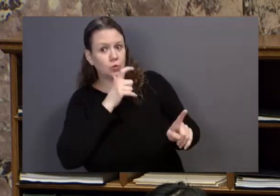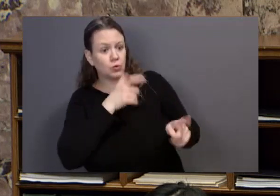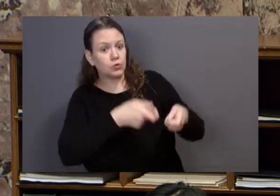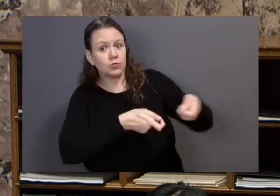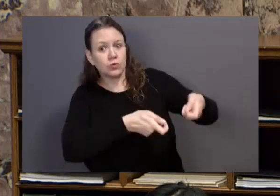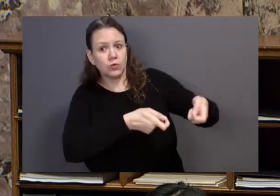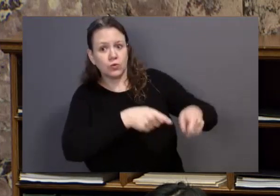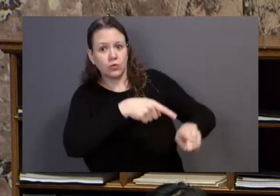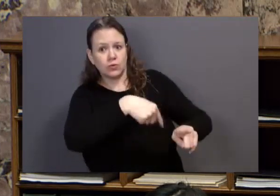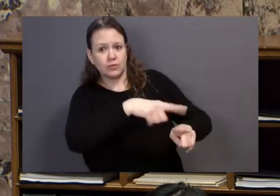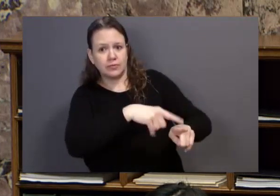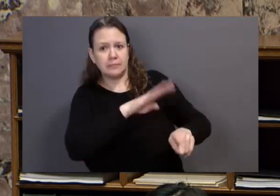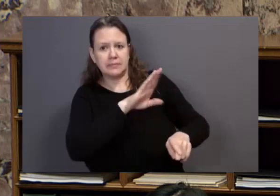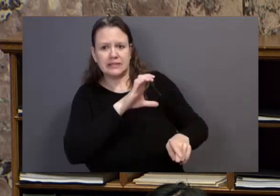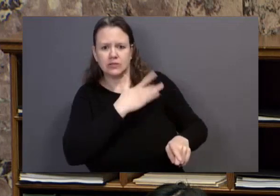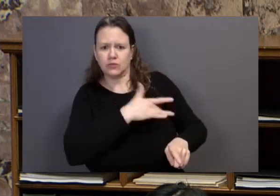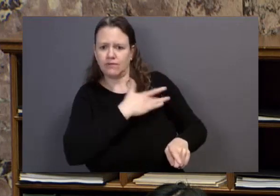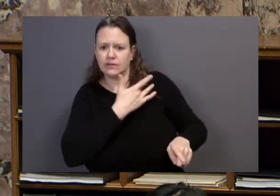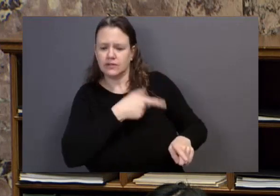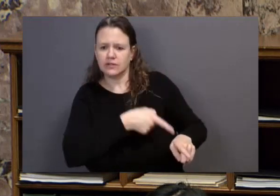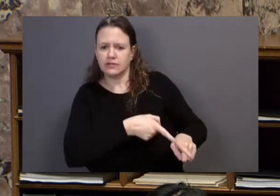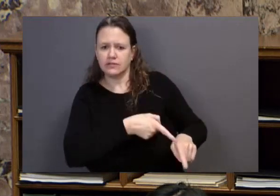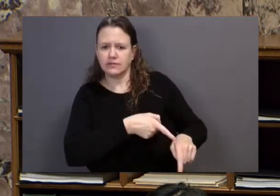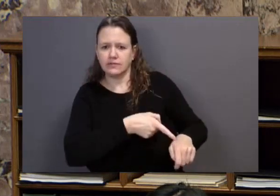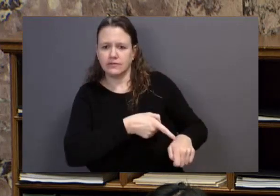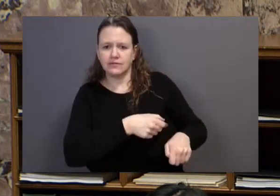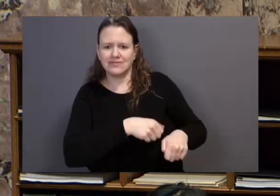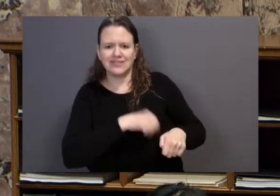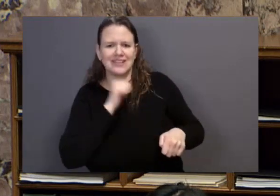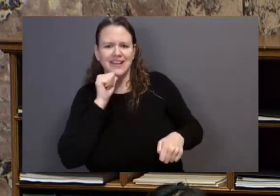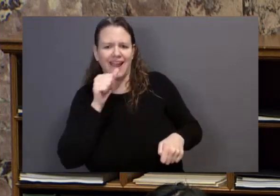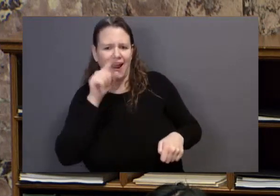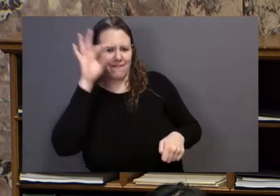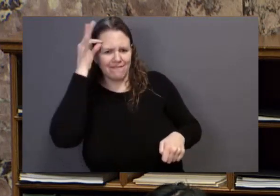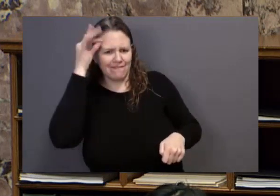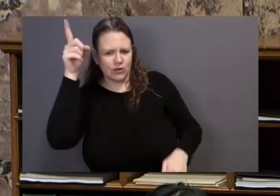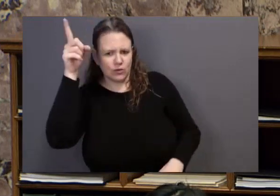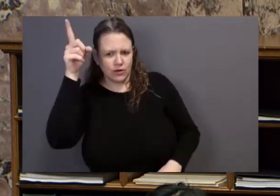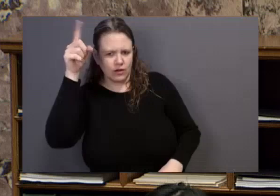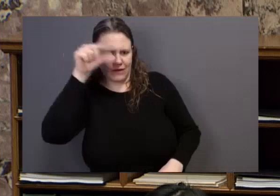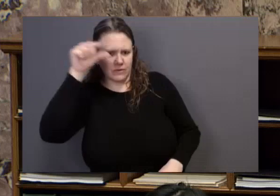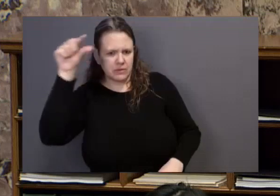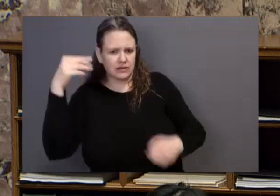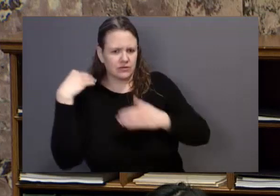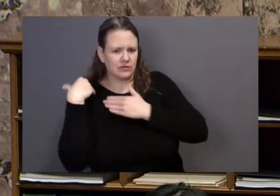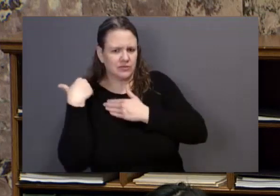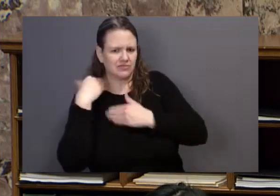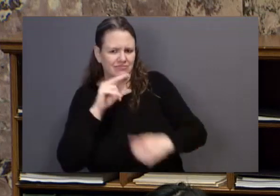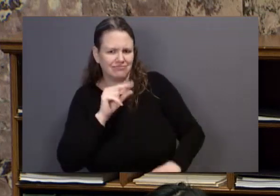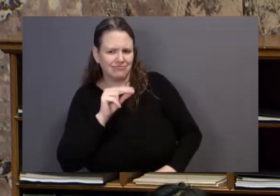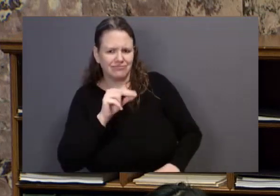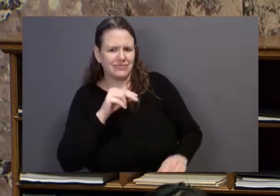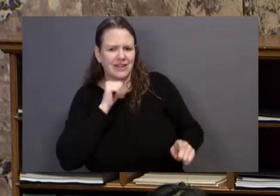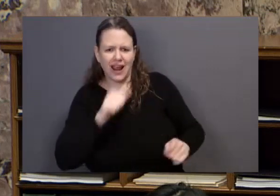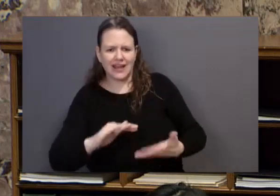Surrey. It's the authority of the province of British Columbia as to whether we have contract policing, municipal policing,